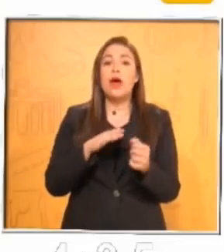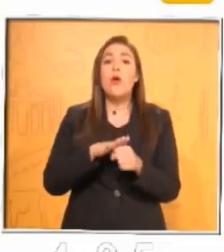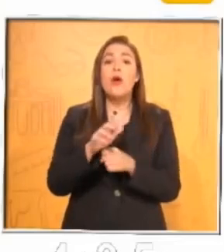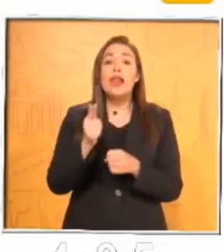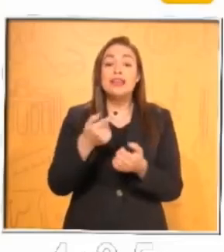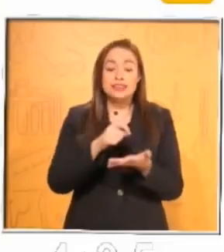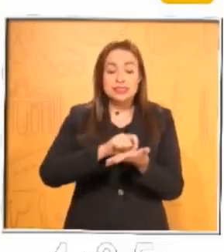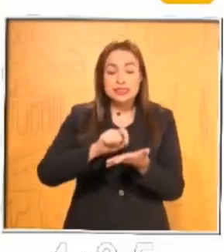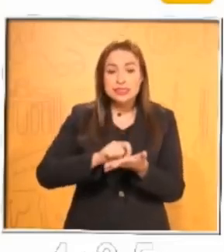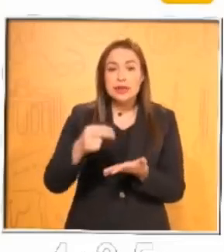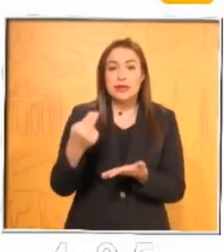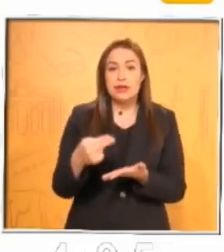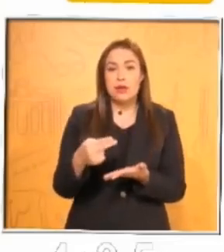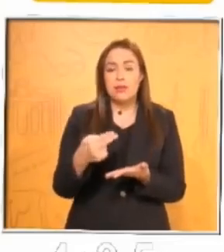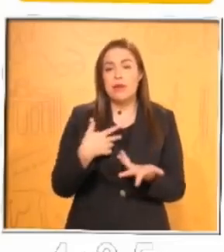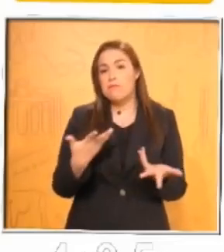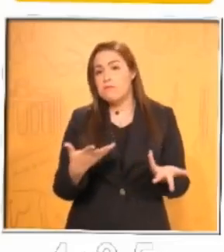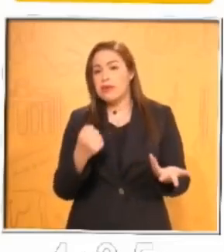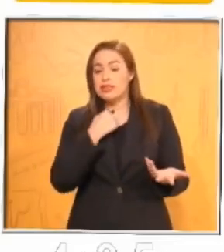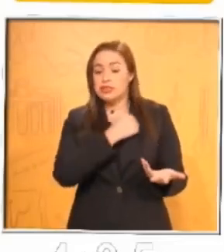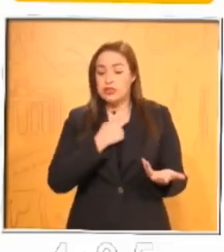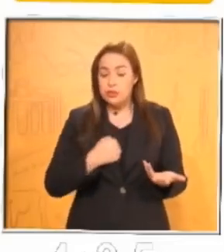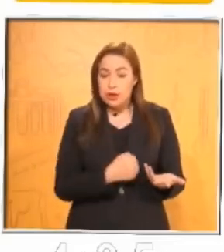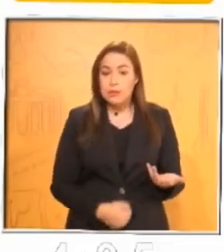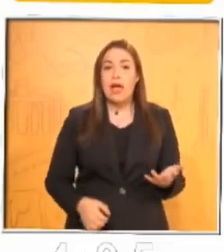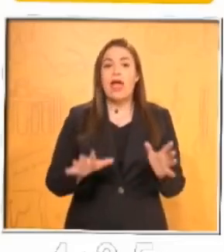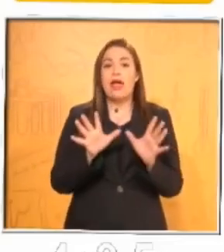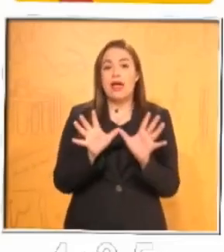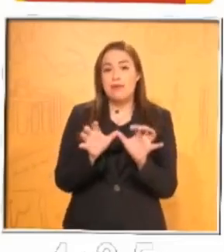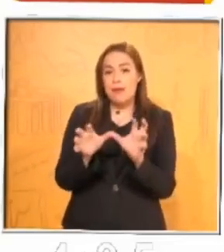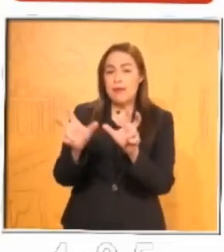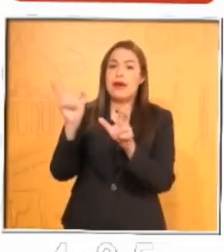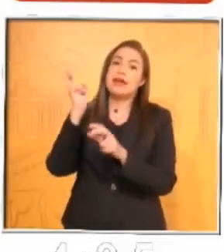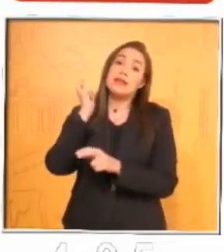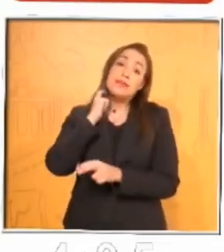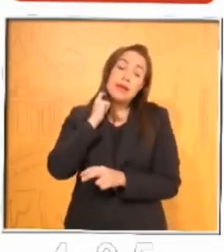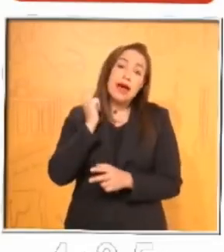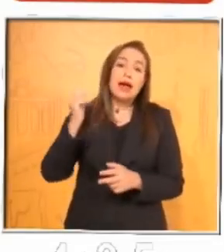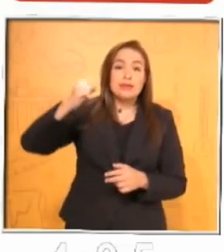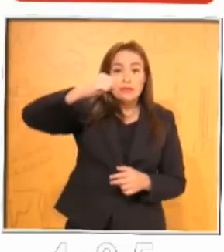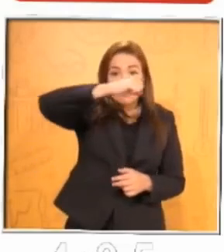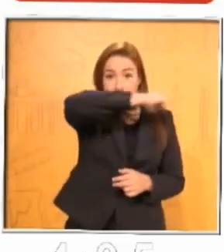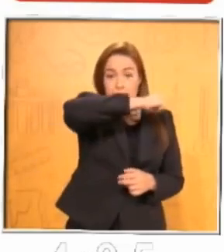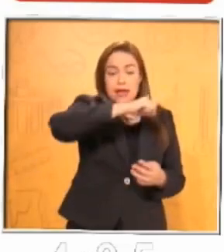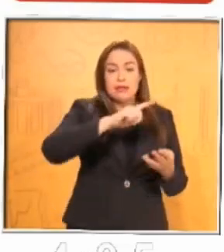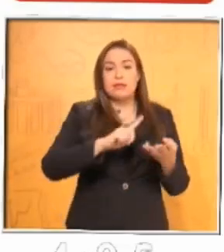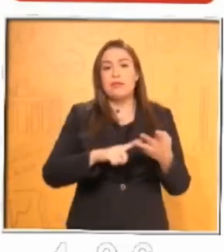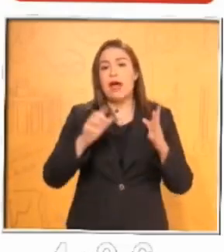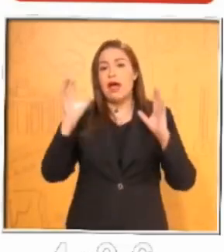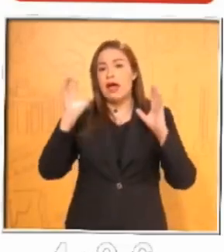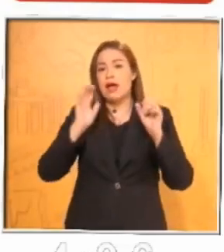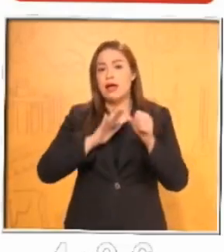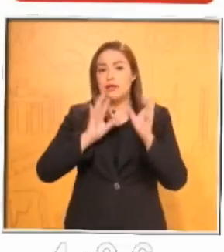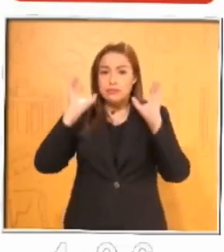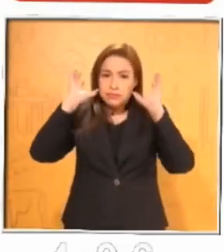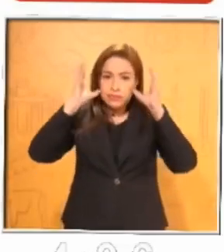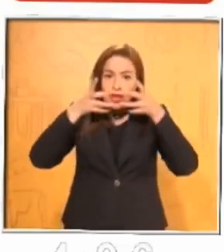Superman, Batman, and some others. Which one is your favorite? Write it,